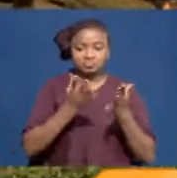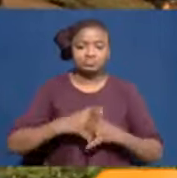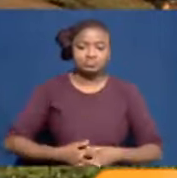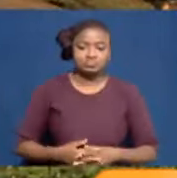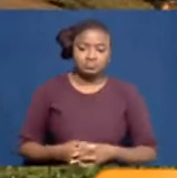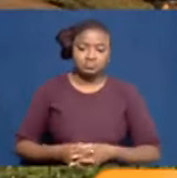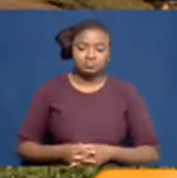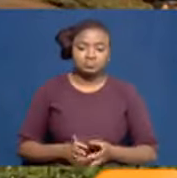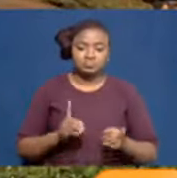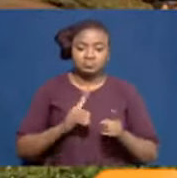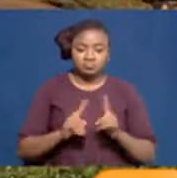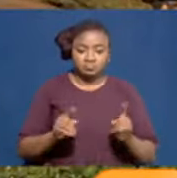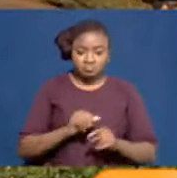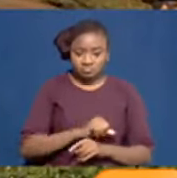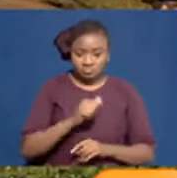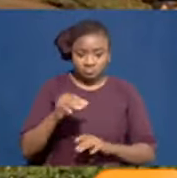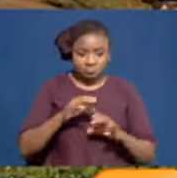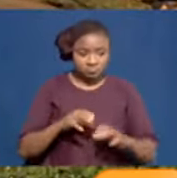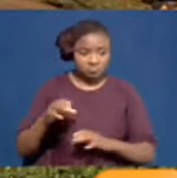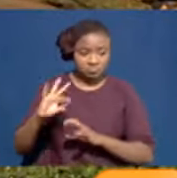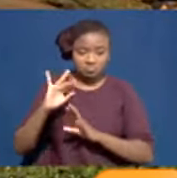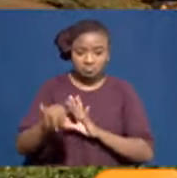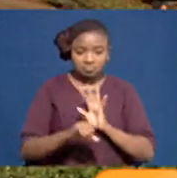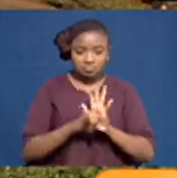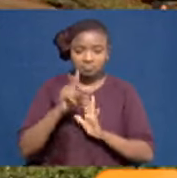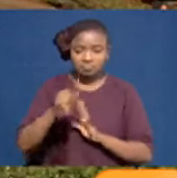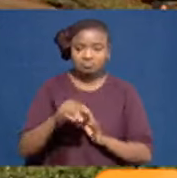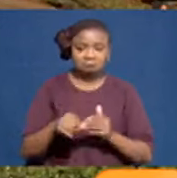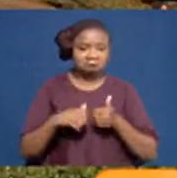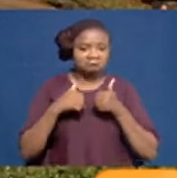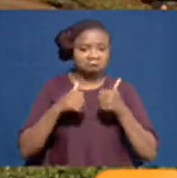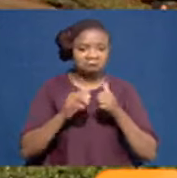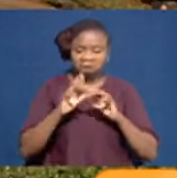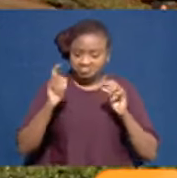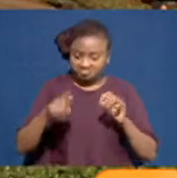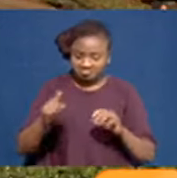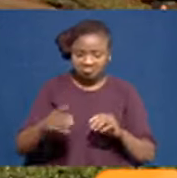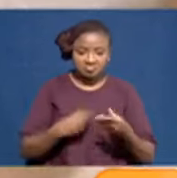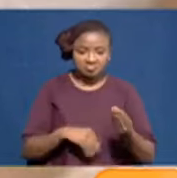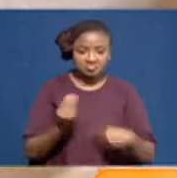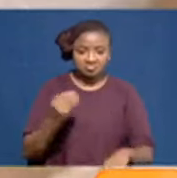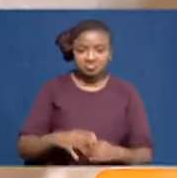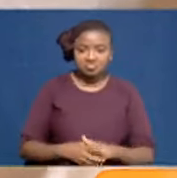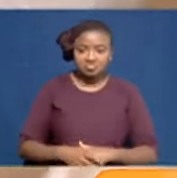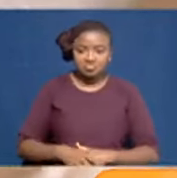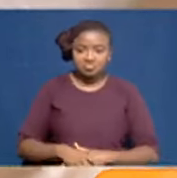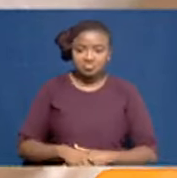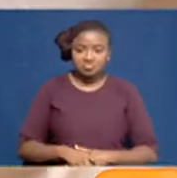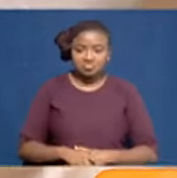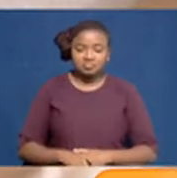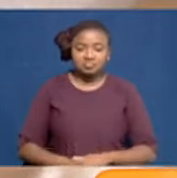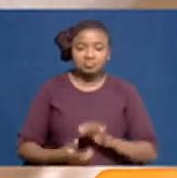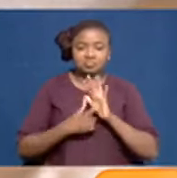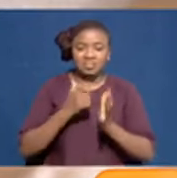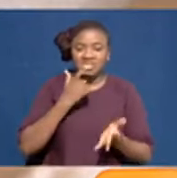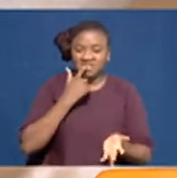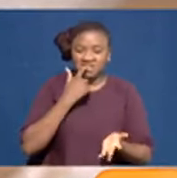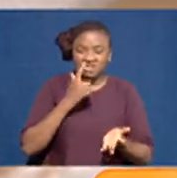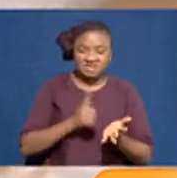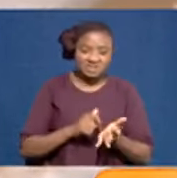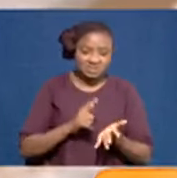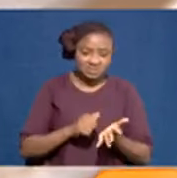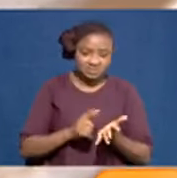Interesting to note, some entities were identified as mature and necessitated a sale. They included Moya Rice Mills